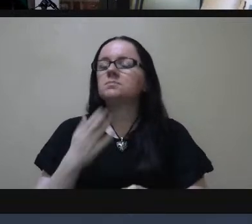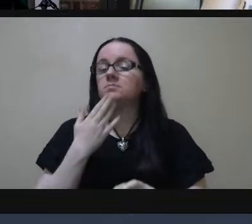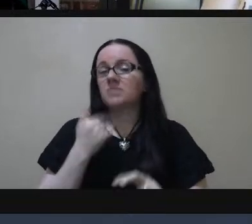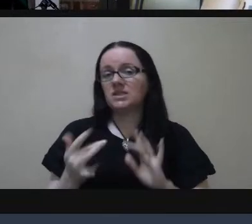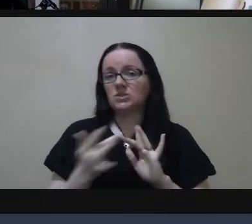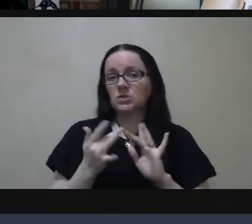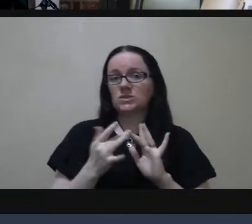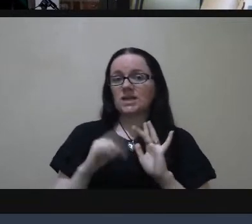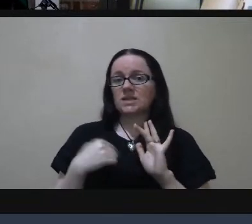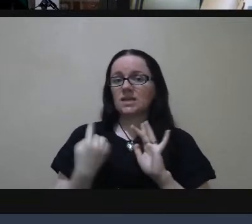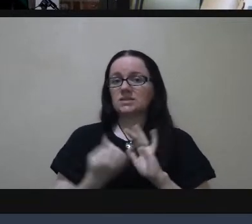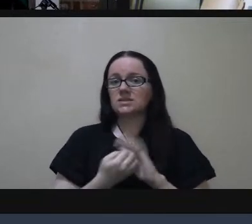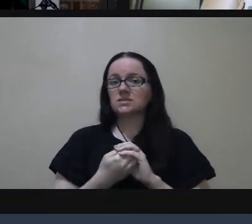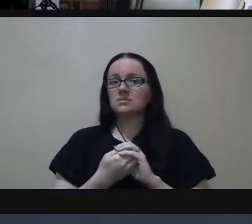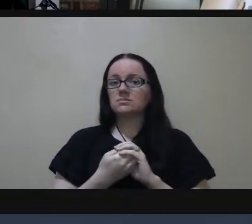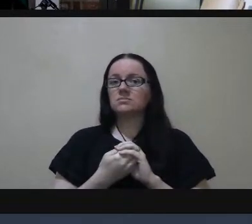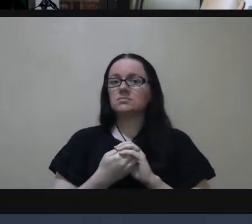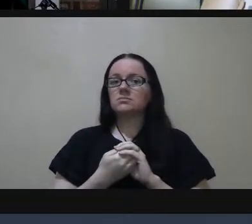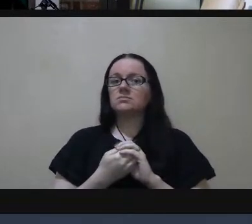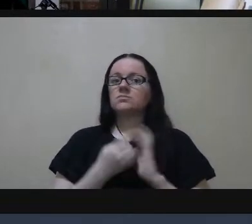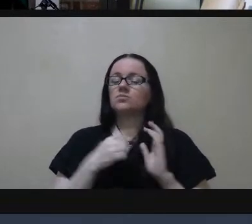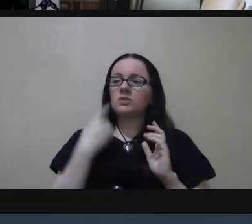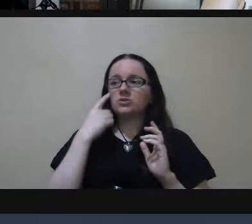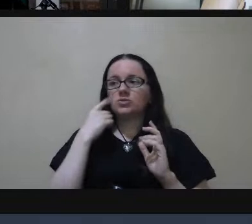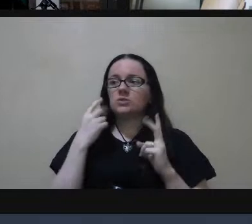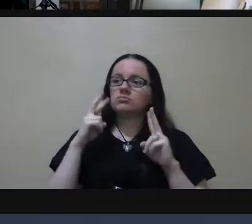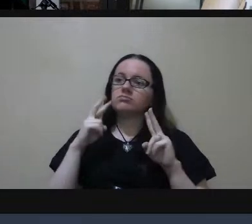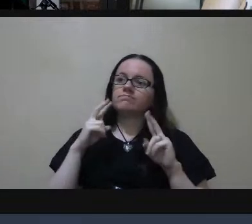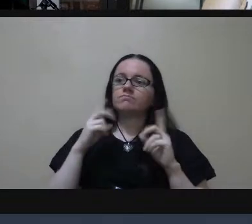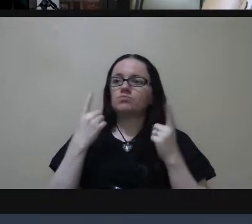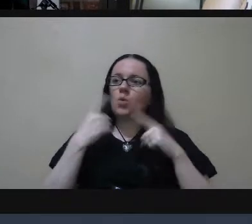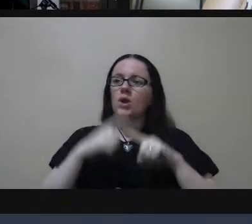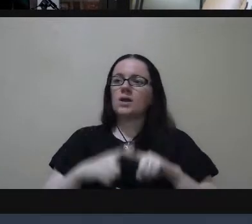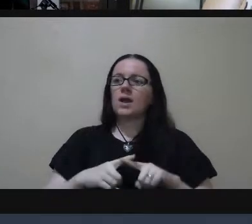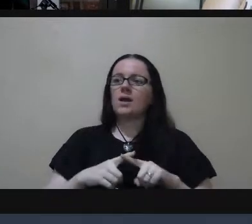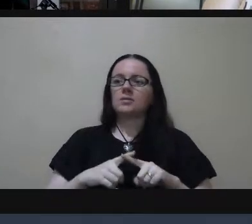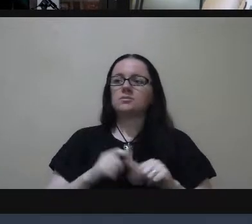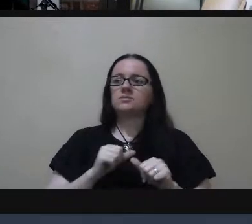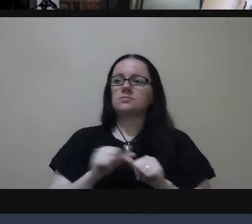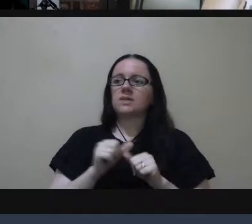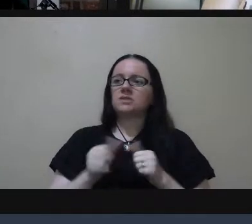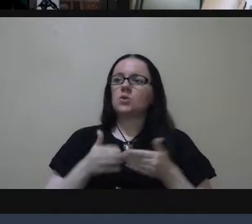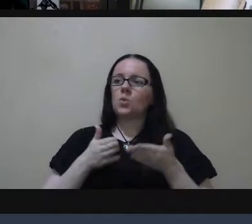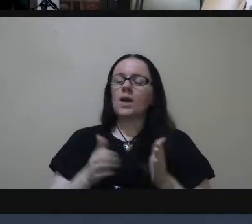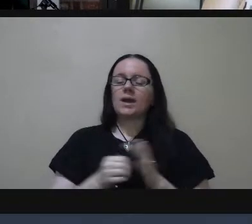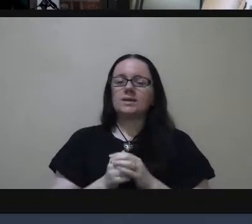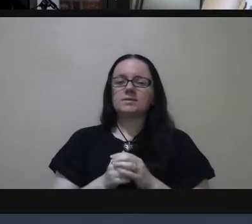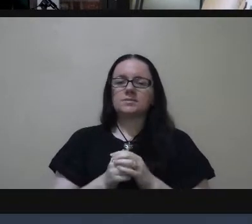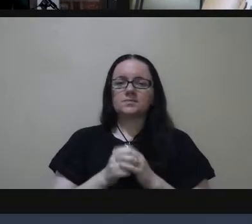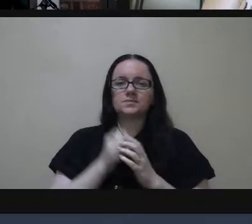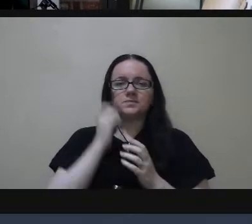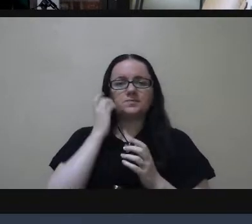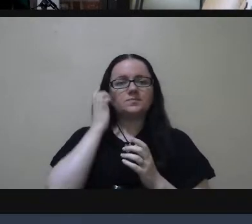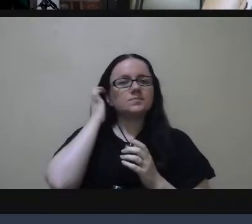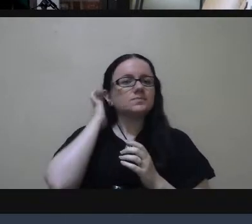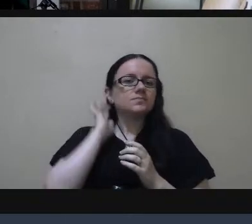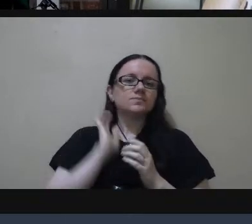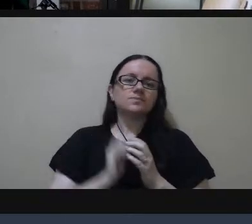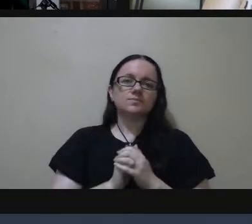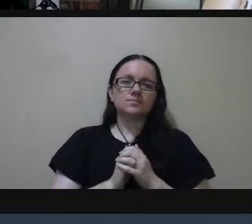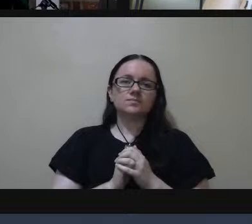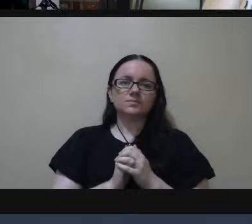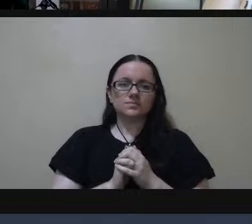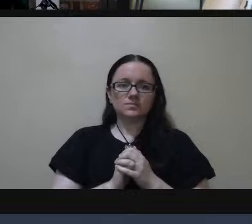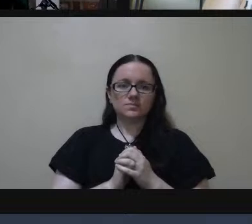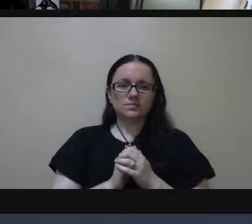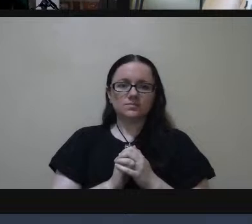touch, because we're looking at new ways to support that, to do that much more often. This example of genuinely co-designed research